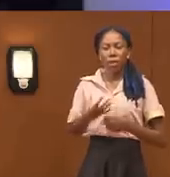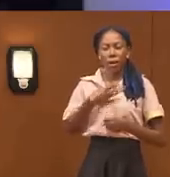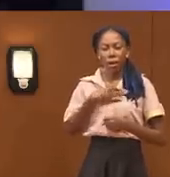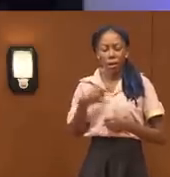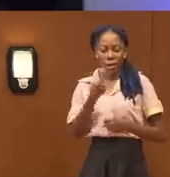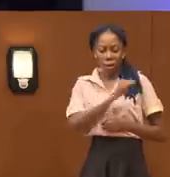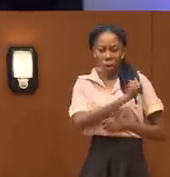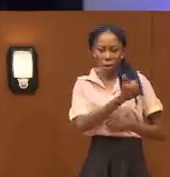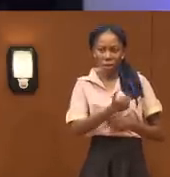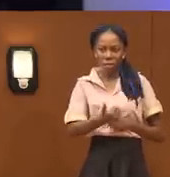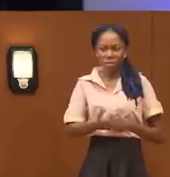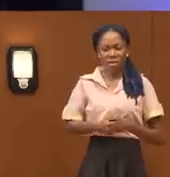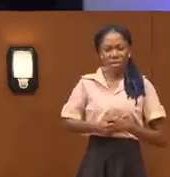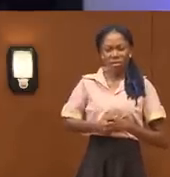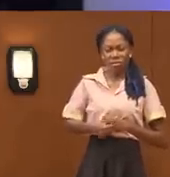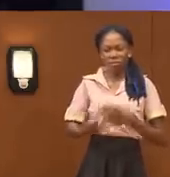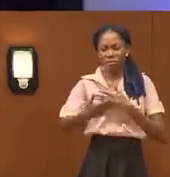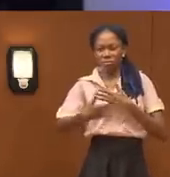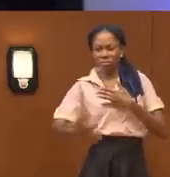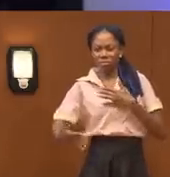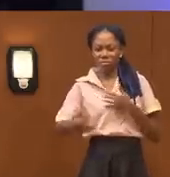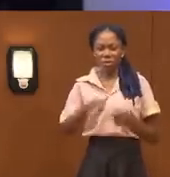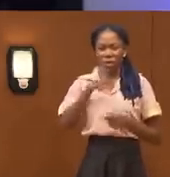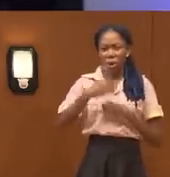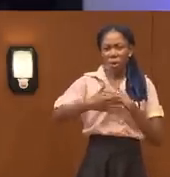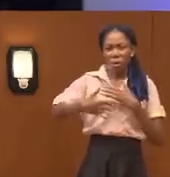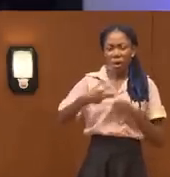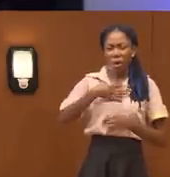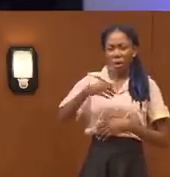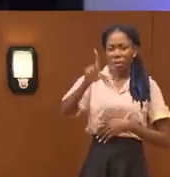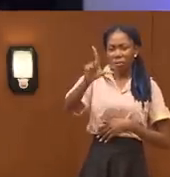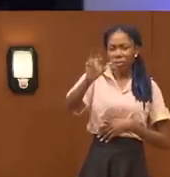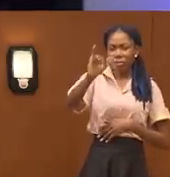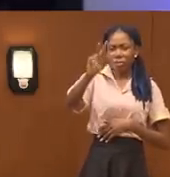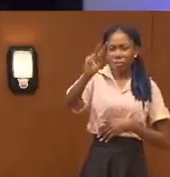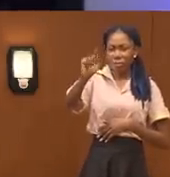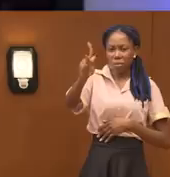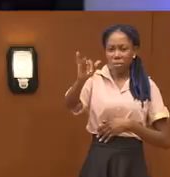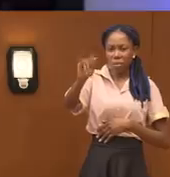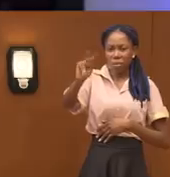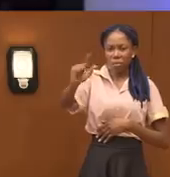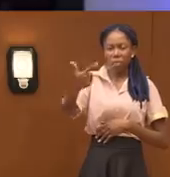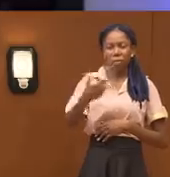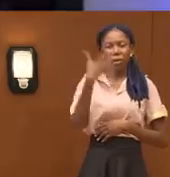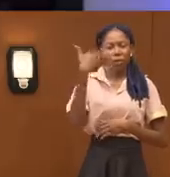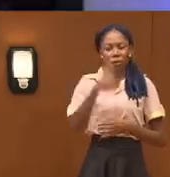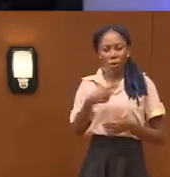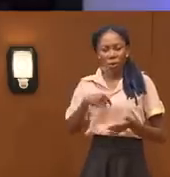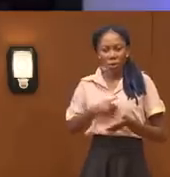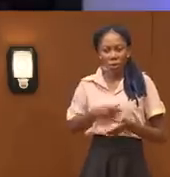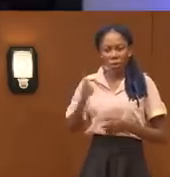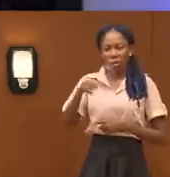leaking. Other places are leaking. So we decided to call all the tenant and tell them that we need to put a major repair on this